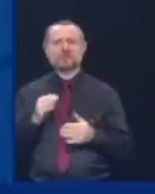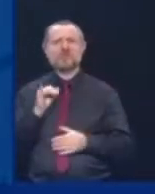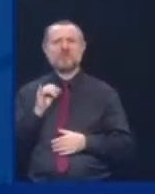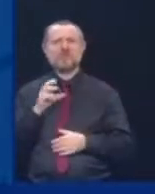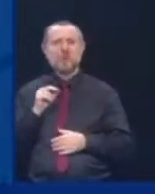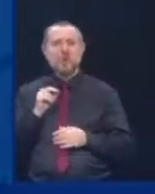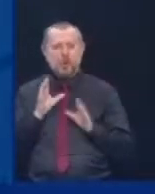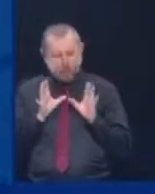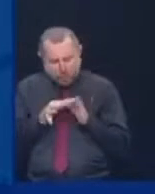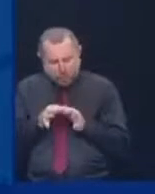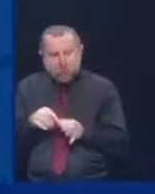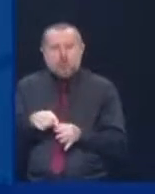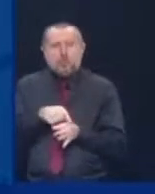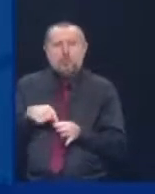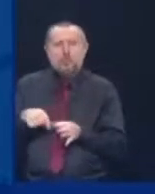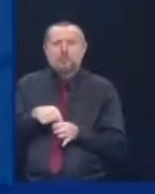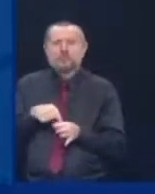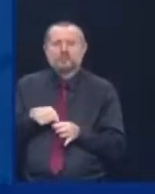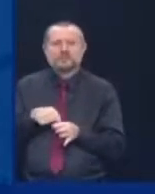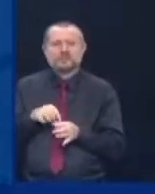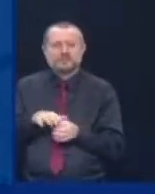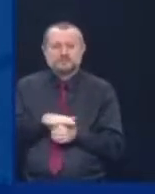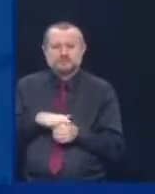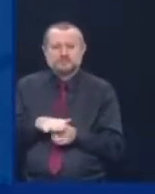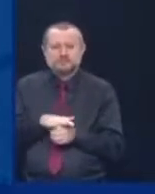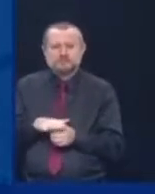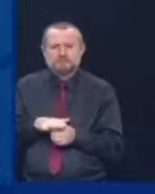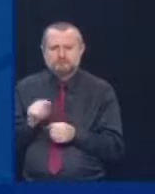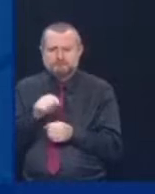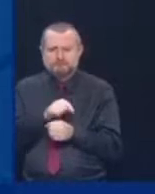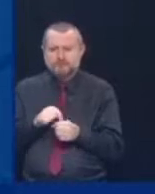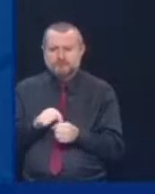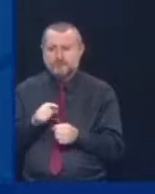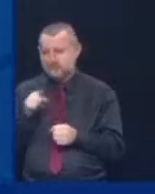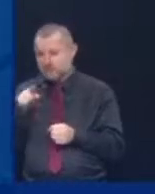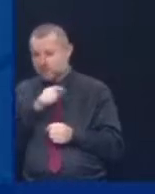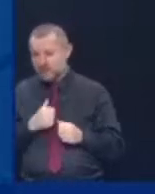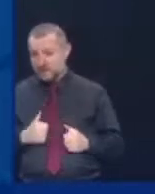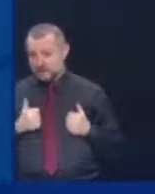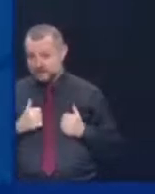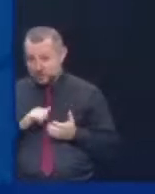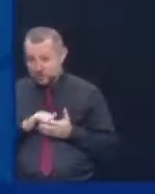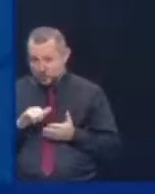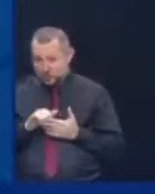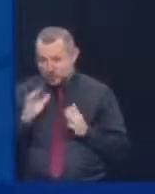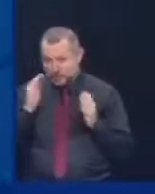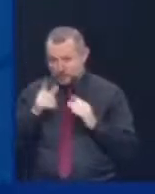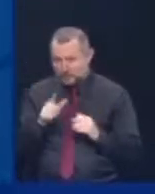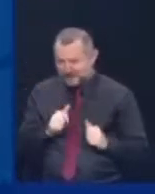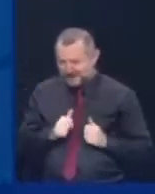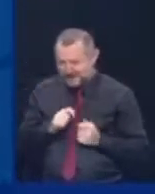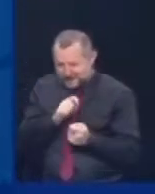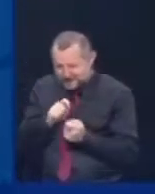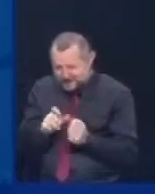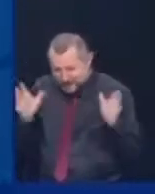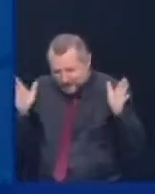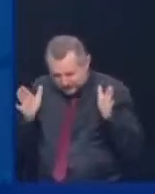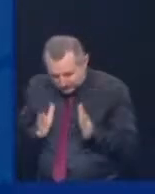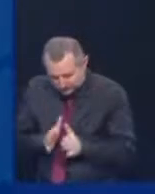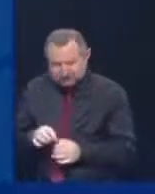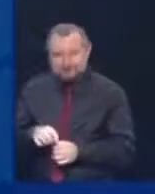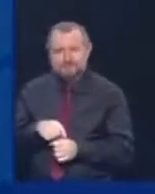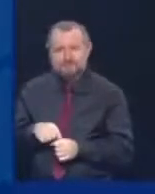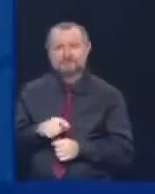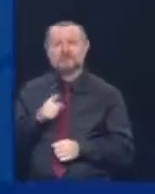at the state in terms of communities. You should look at the state in terms of your community. That's where you shop. That's where you say hello to your